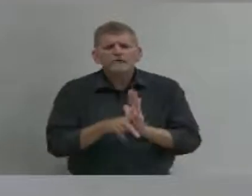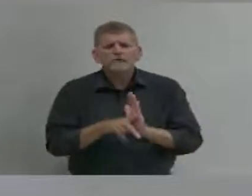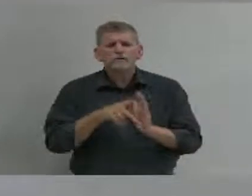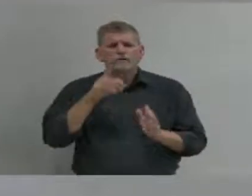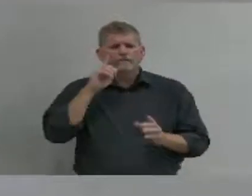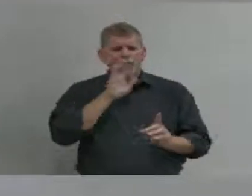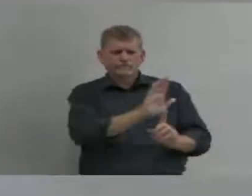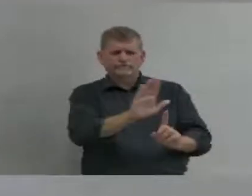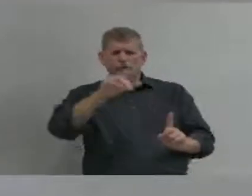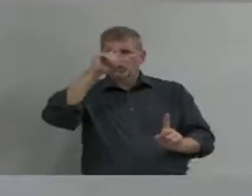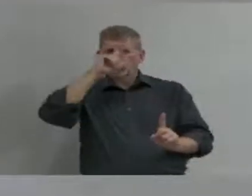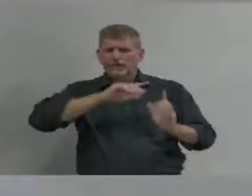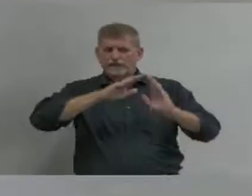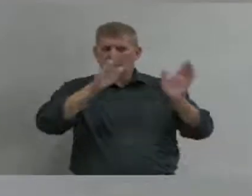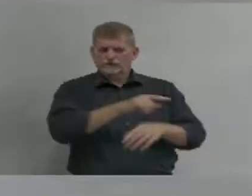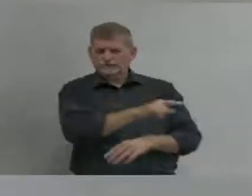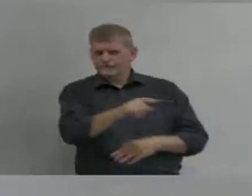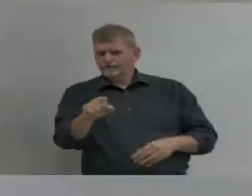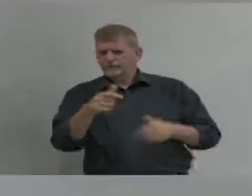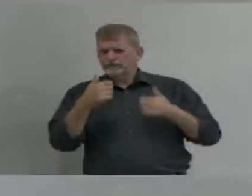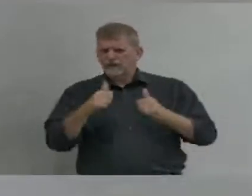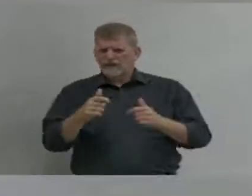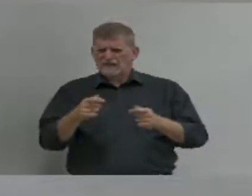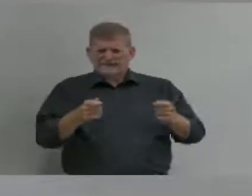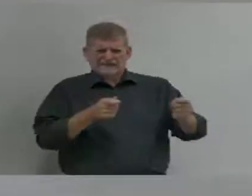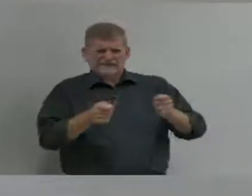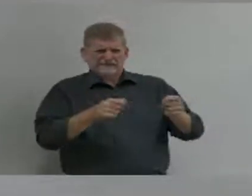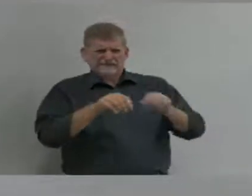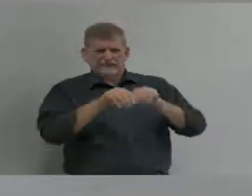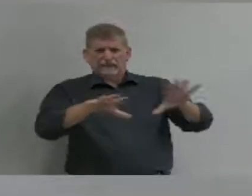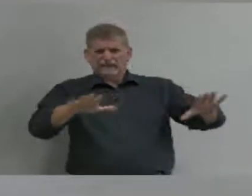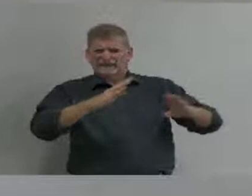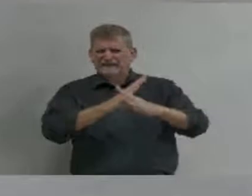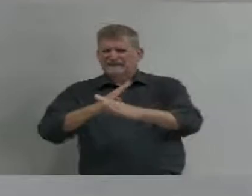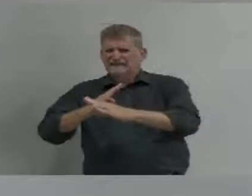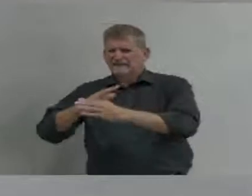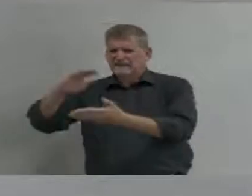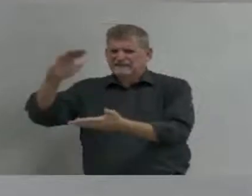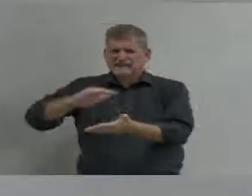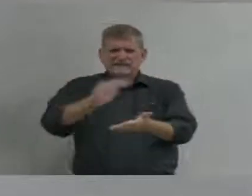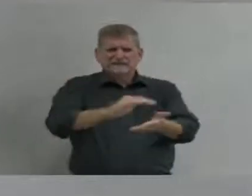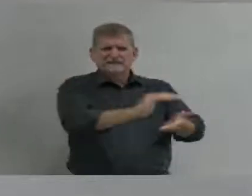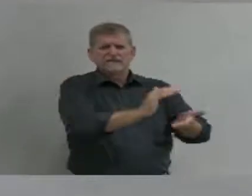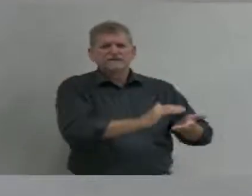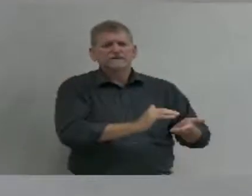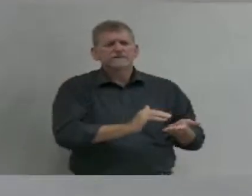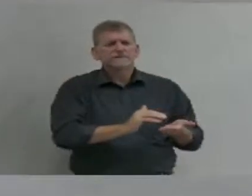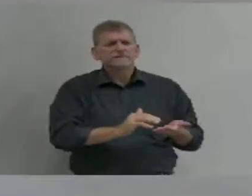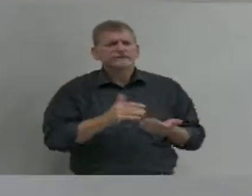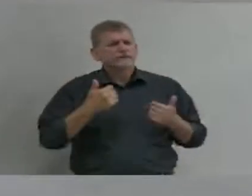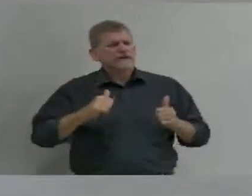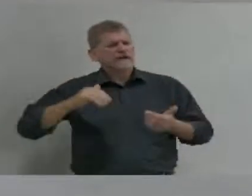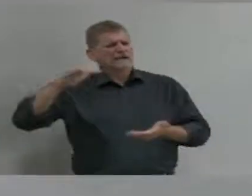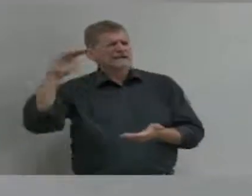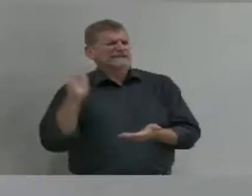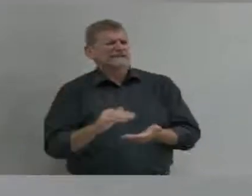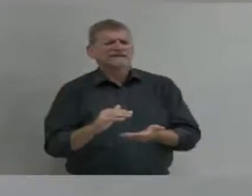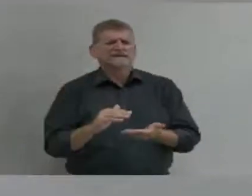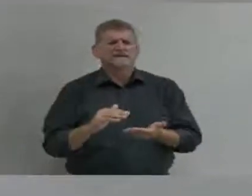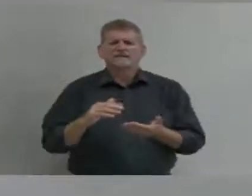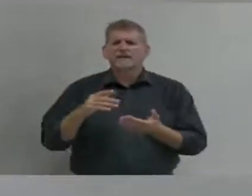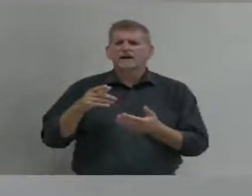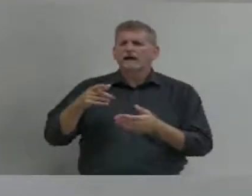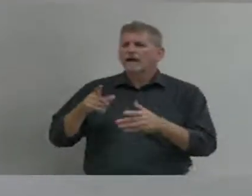reduce transmission of COVID-19 and hopefully help to lessen the chances of situations where you're needing